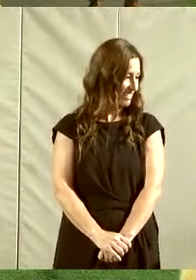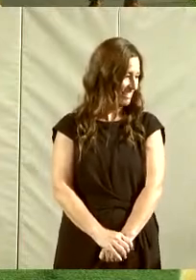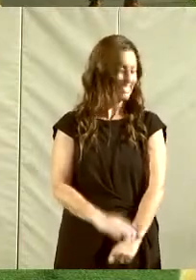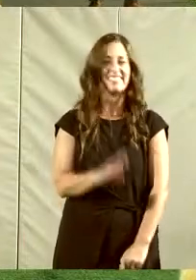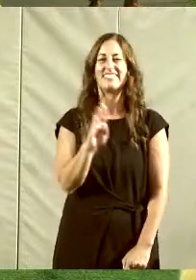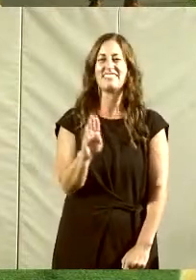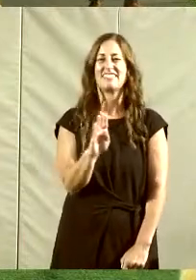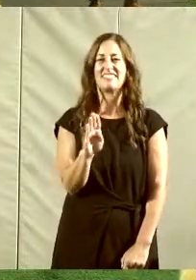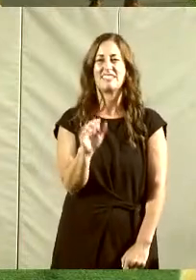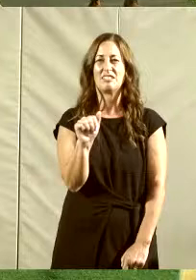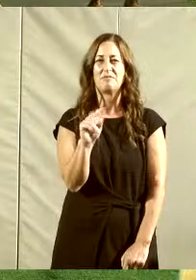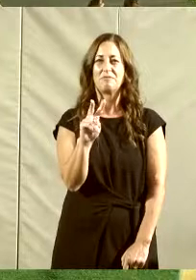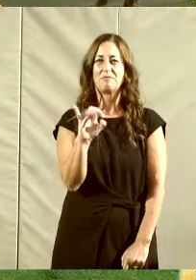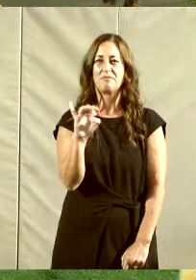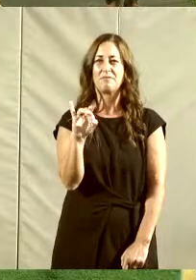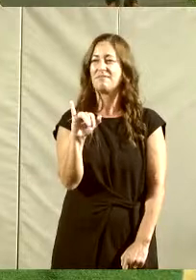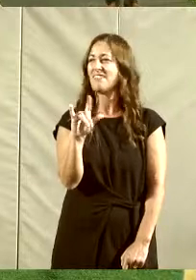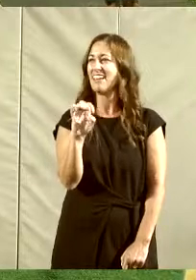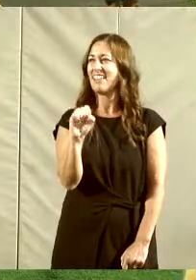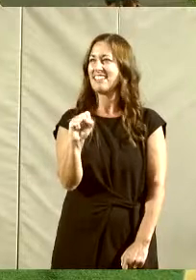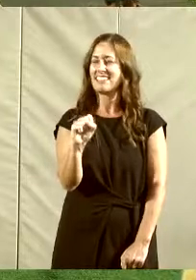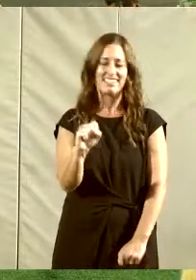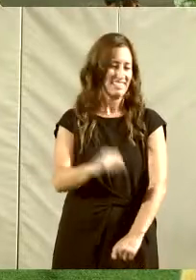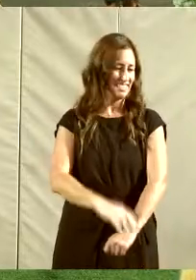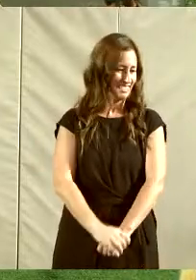Brian Ronaldo Aviles.